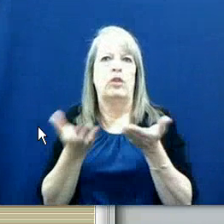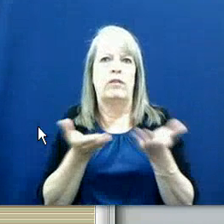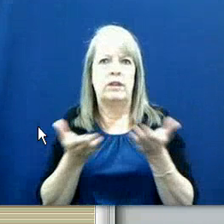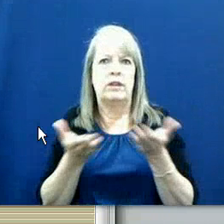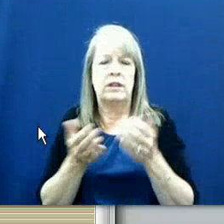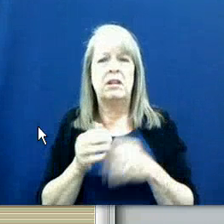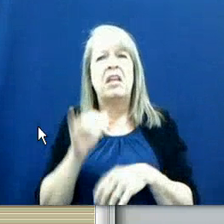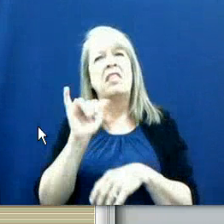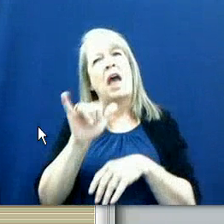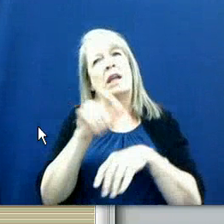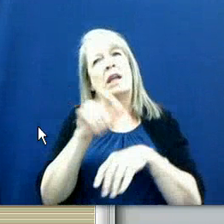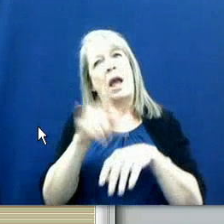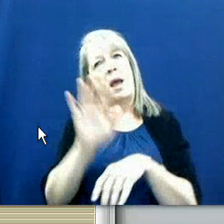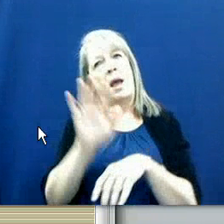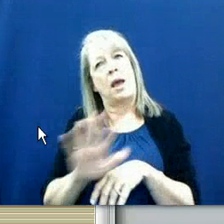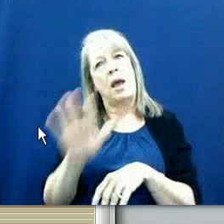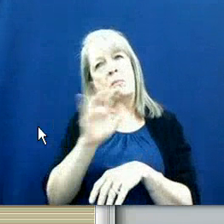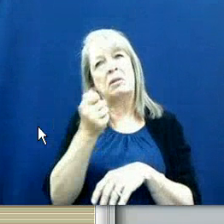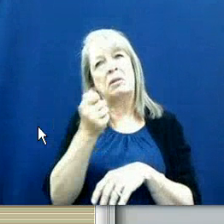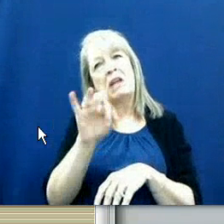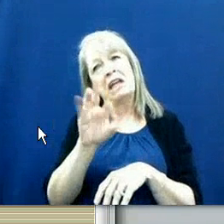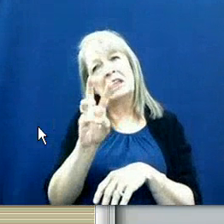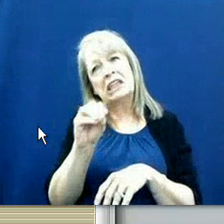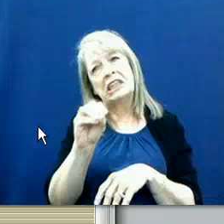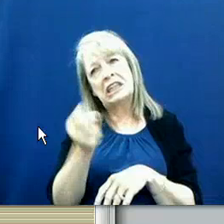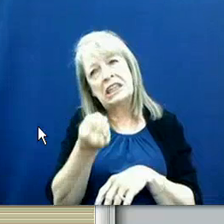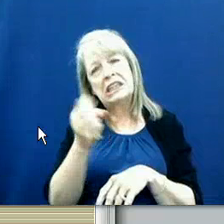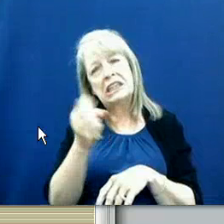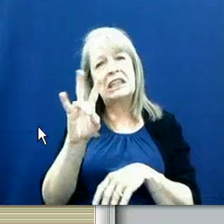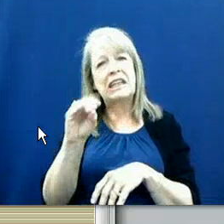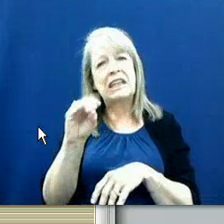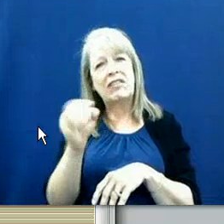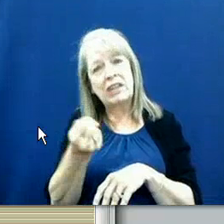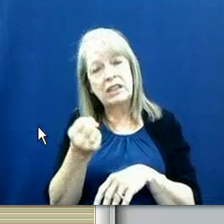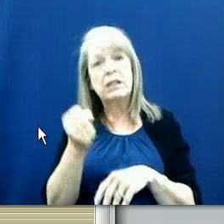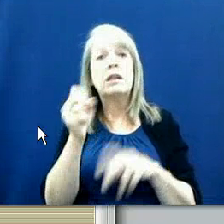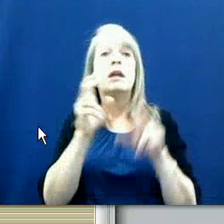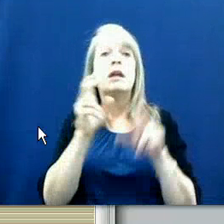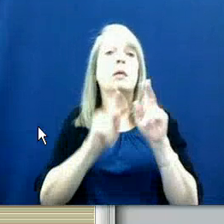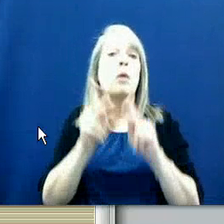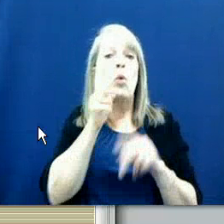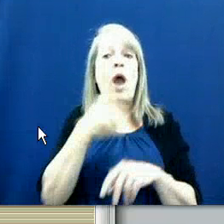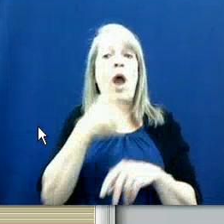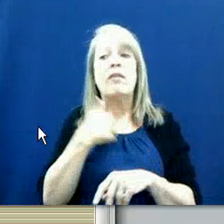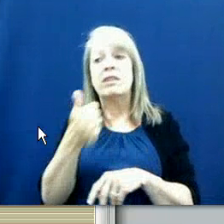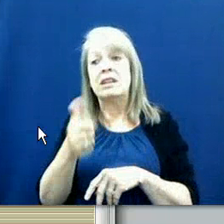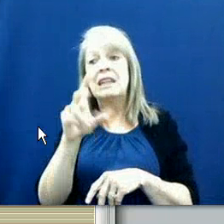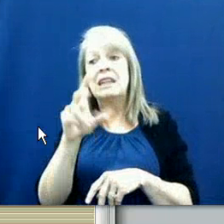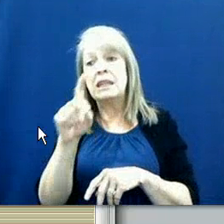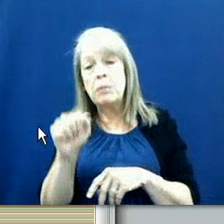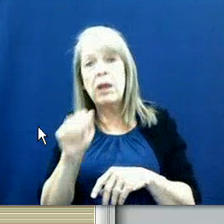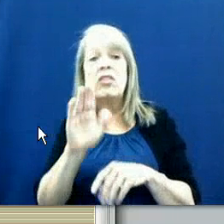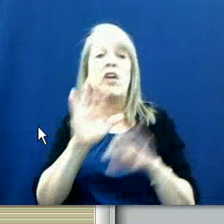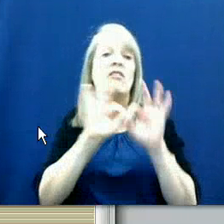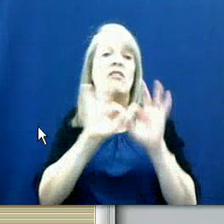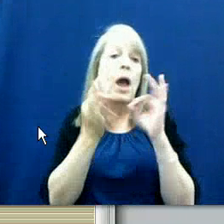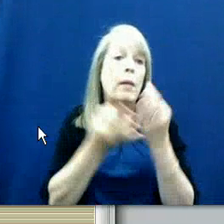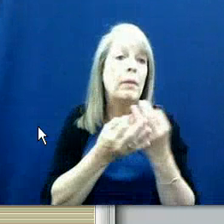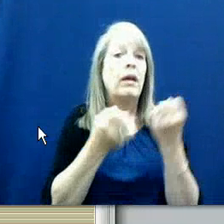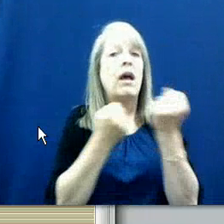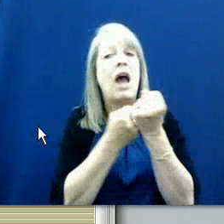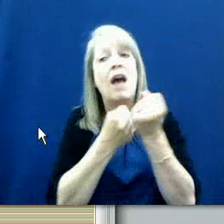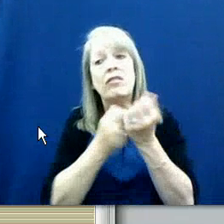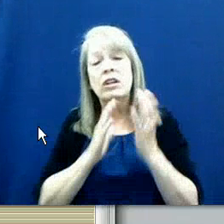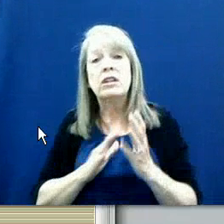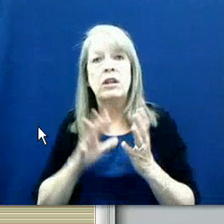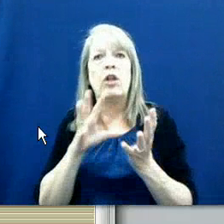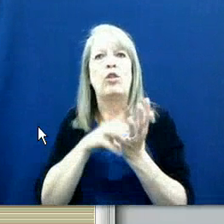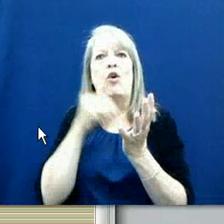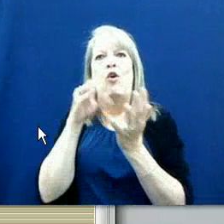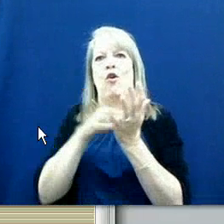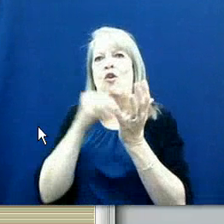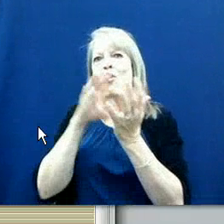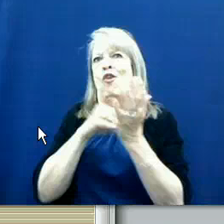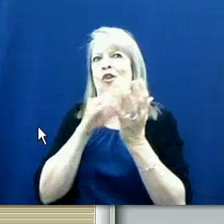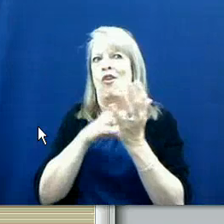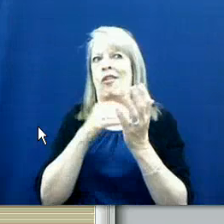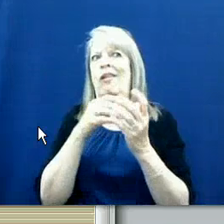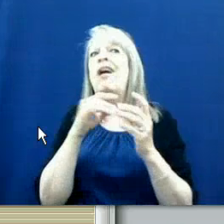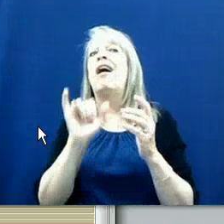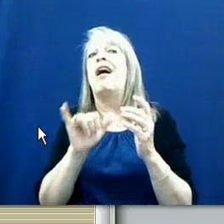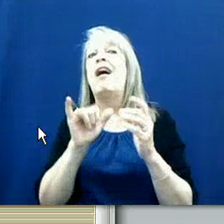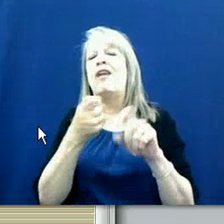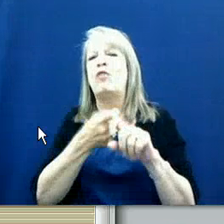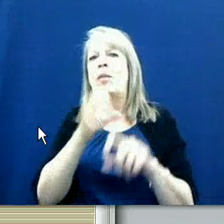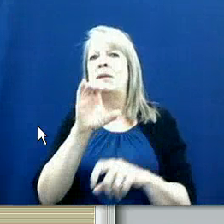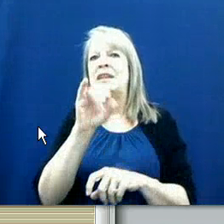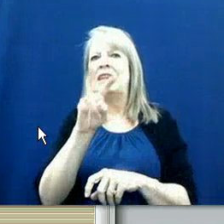late 60s and 70s, people with disabilities, advocates, and family members had learned a few lessons from the civil rights movement.